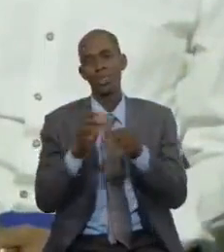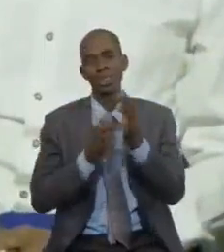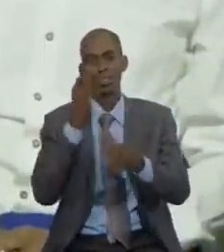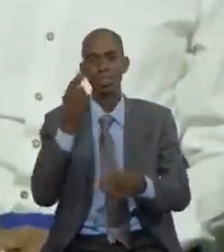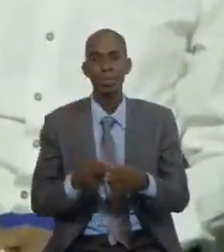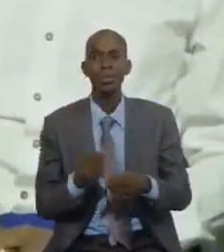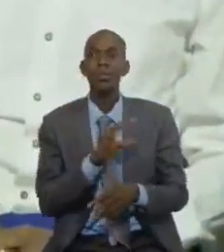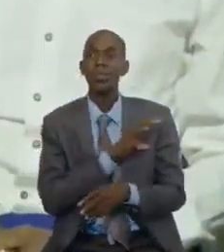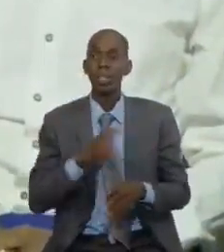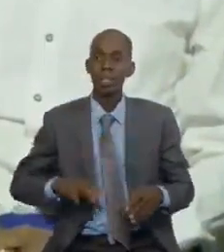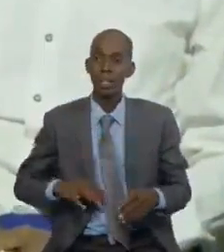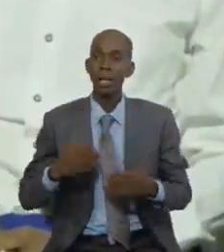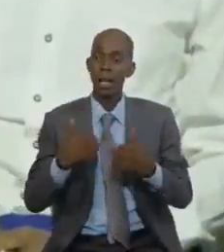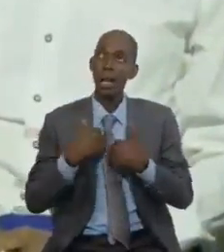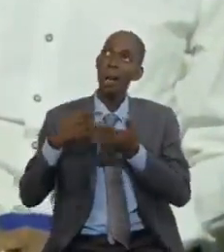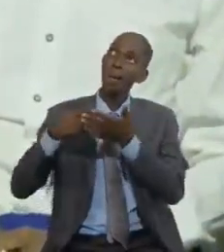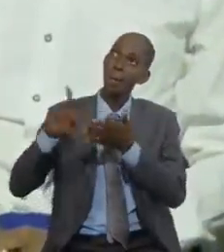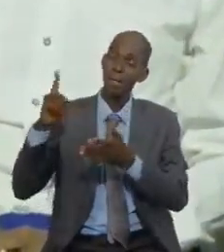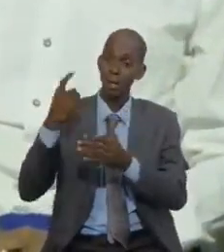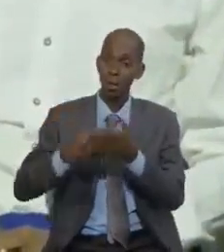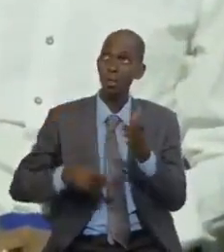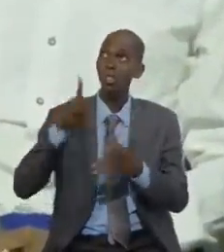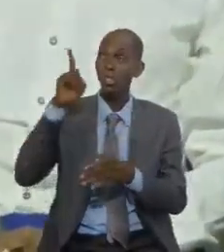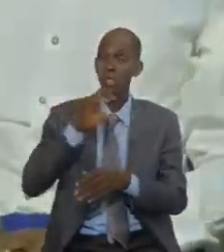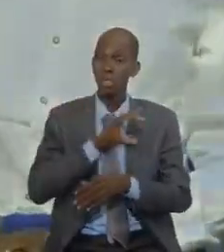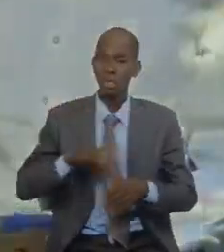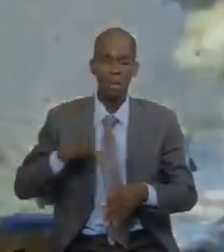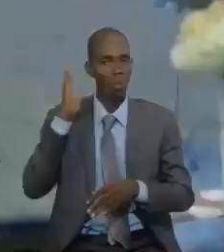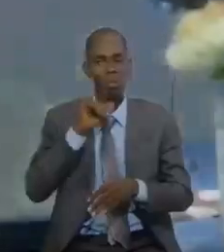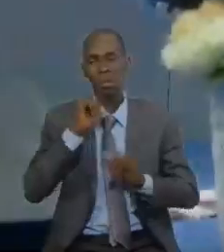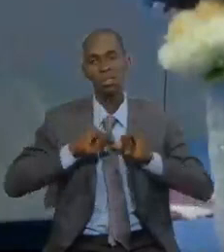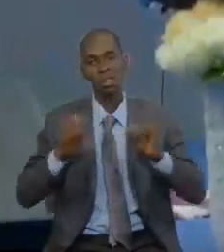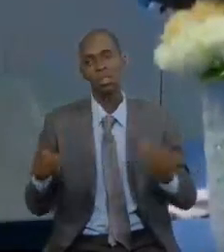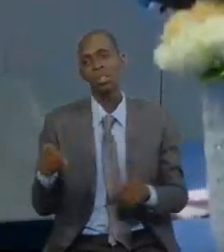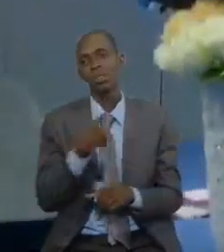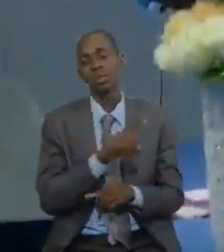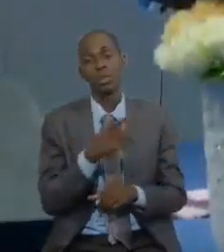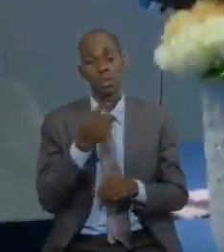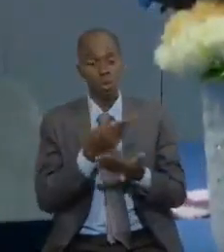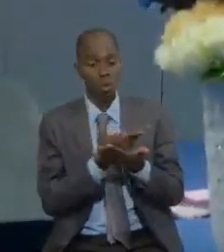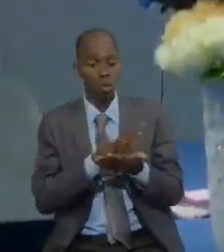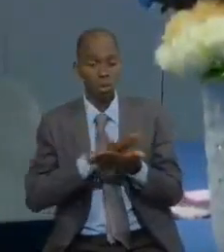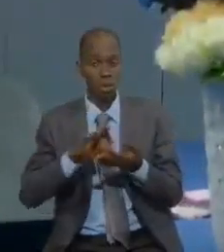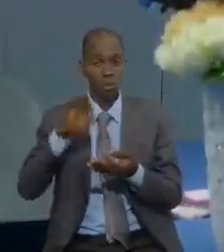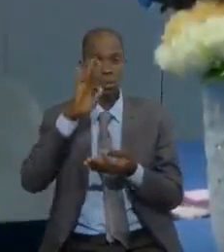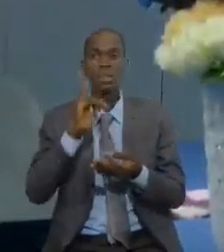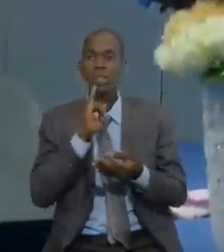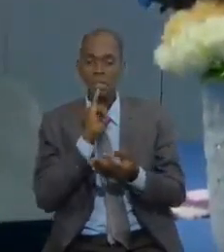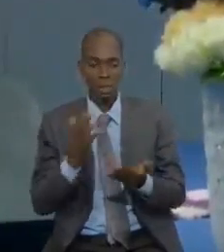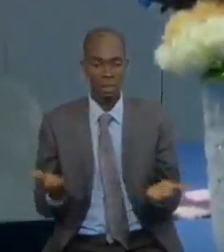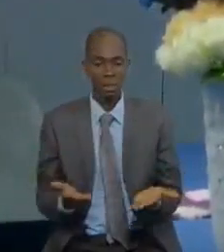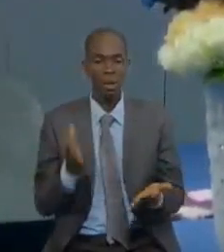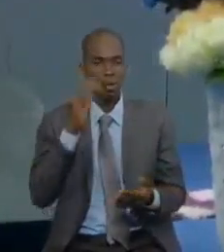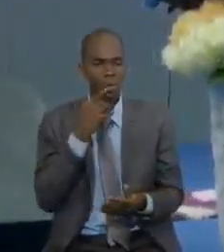Christ who paid the price will not deny you. The Holy Spirit is available and is going to say,